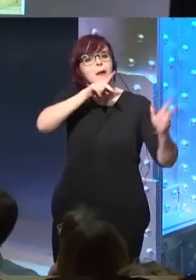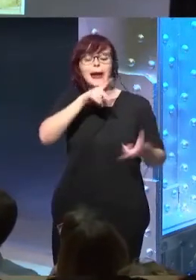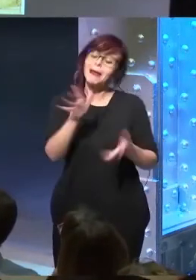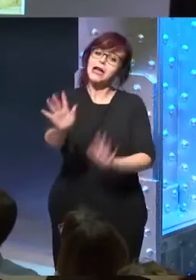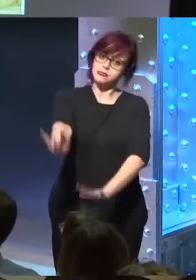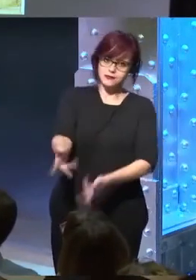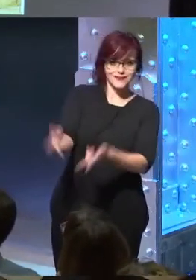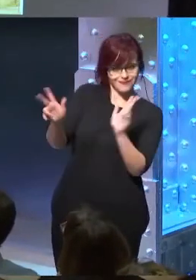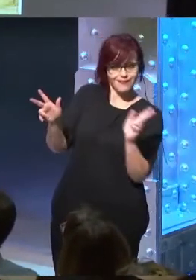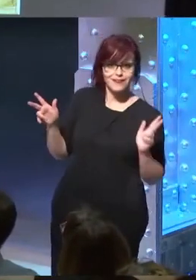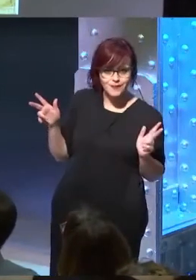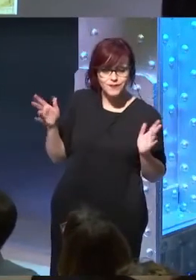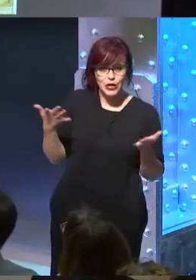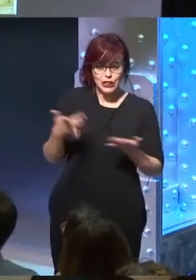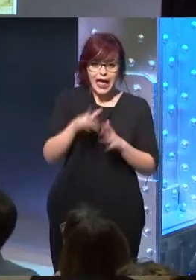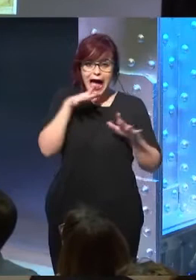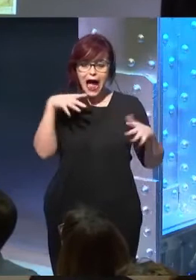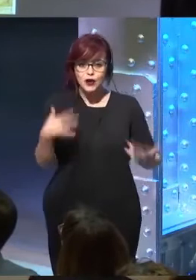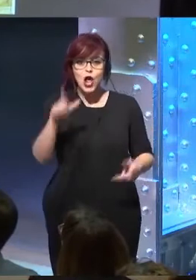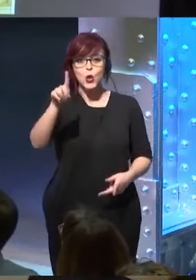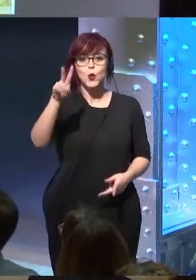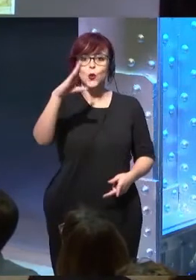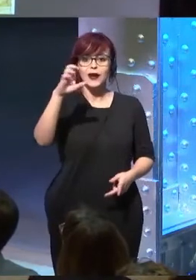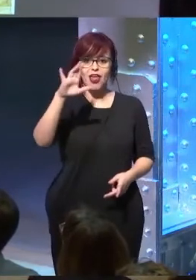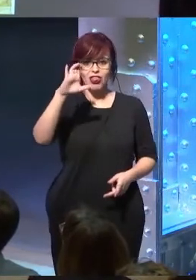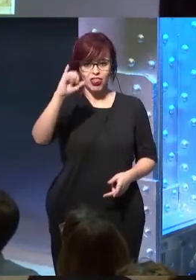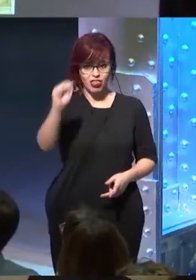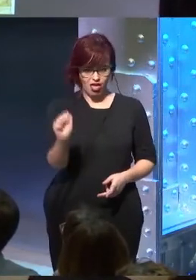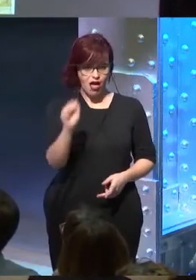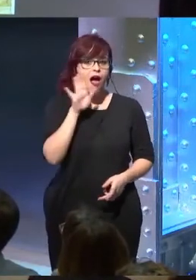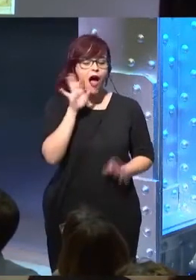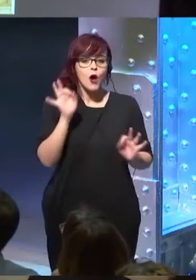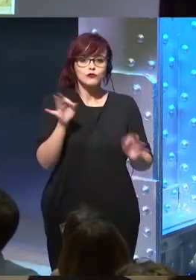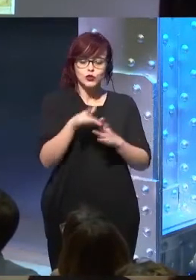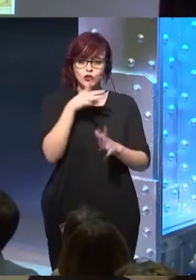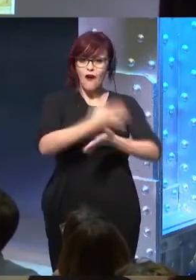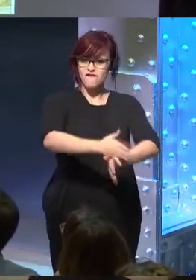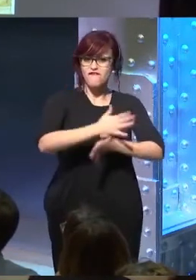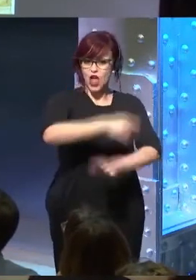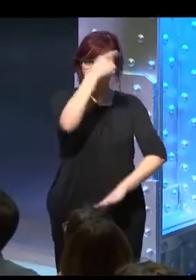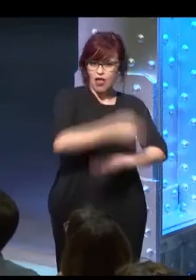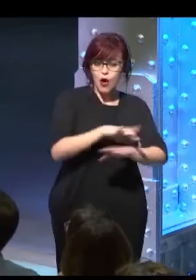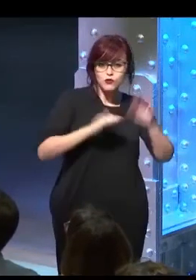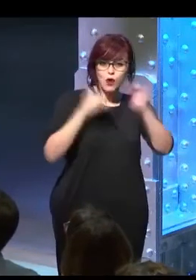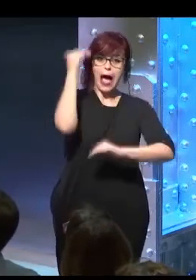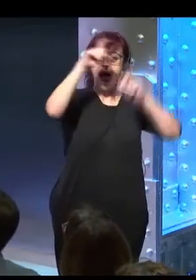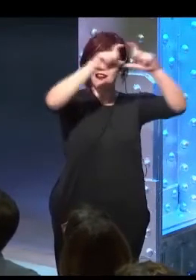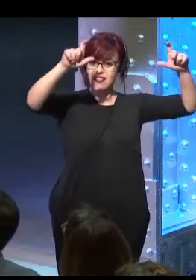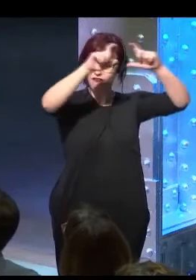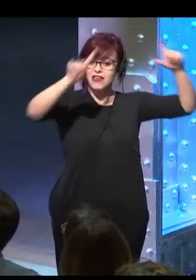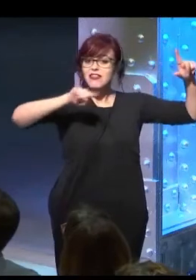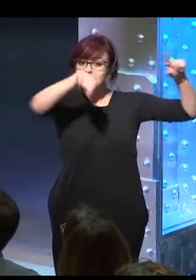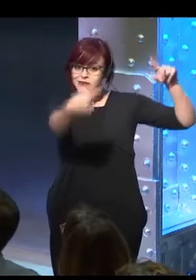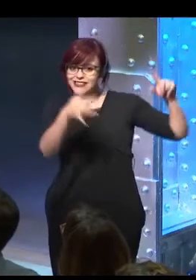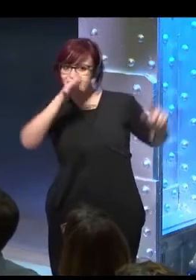have Lucretia being raped at the top and denouncing the rapist at the bottom in